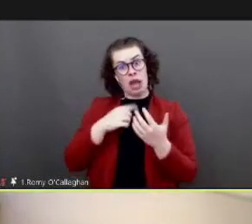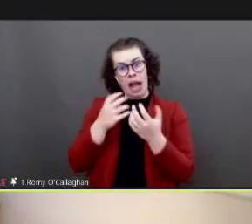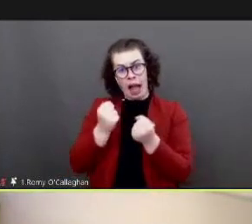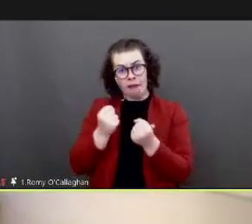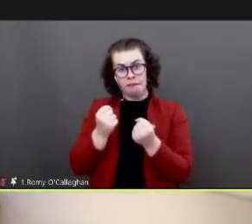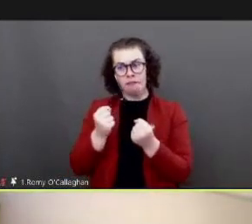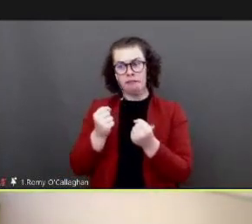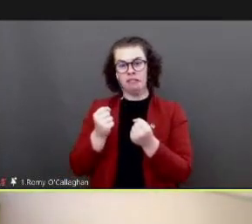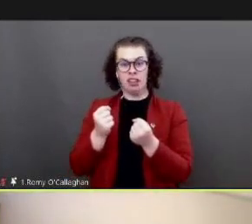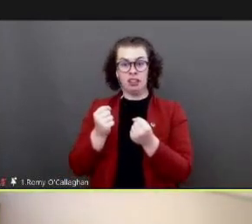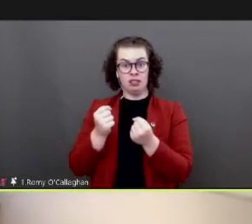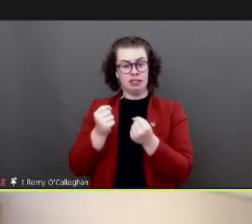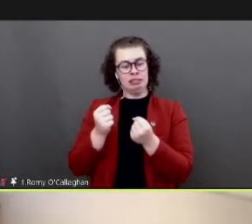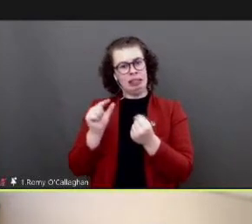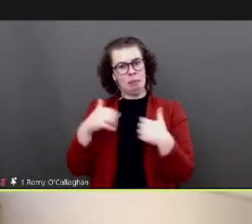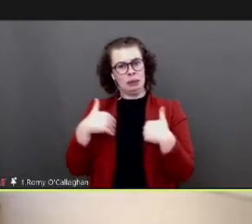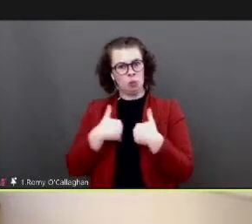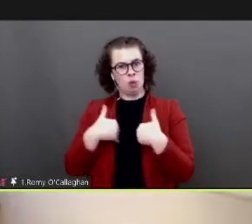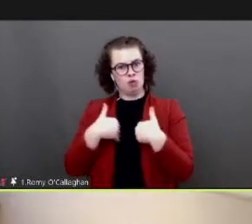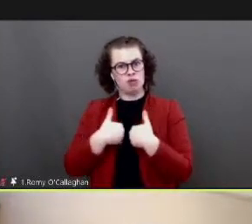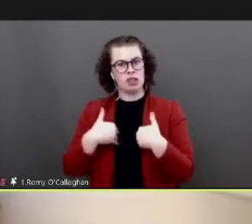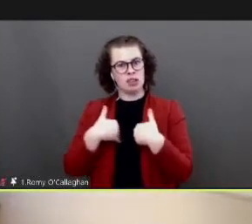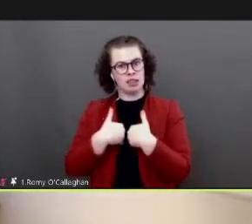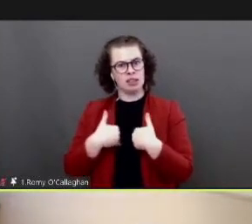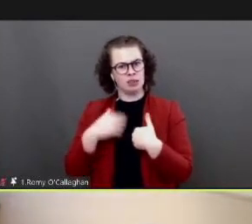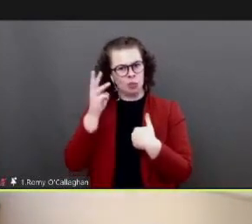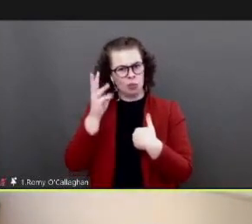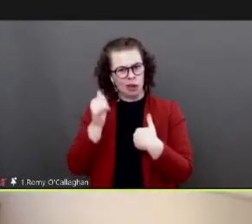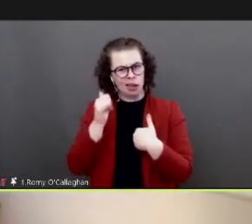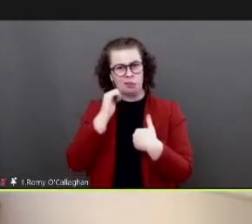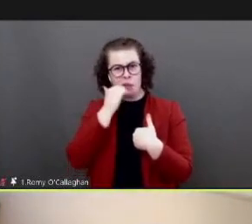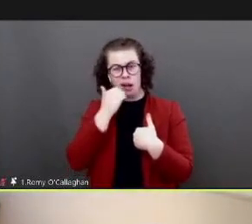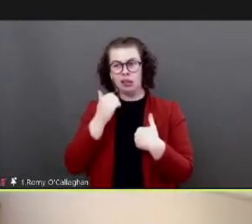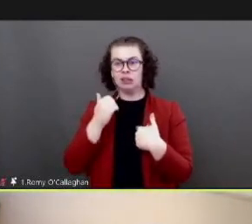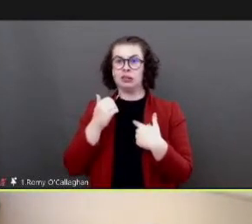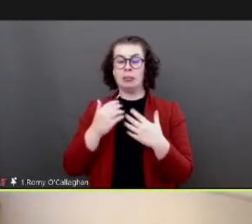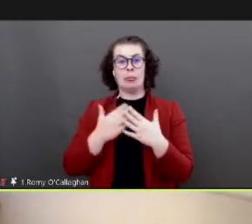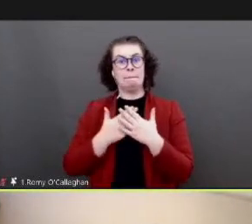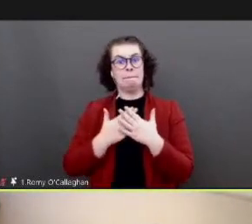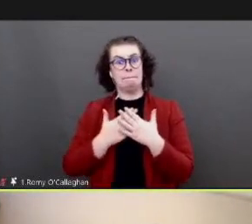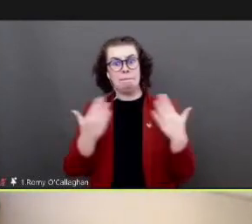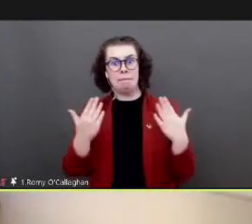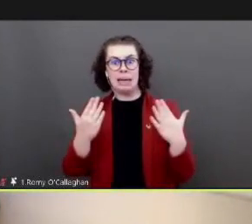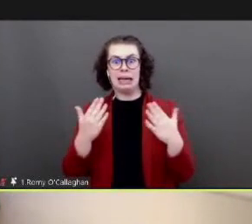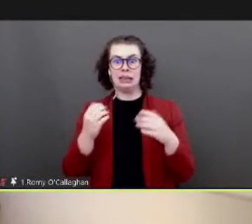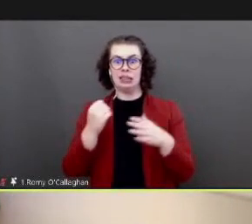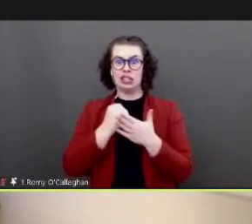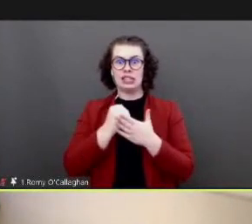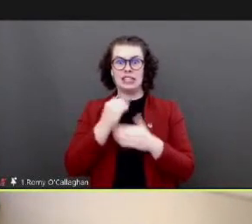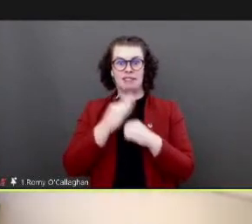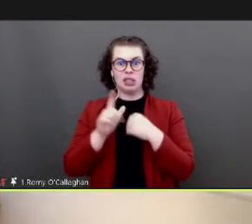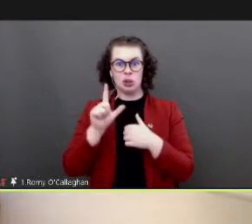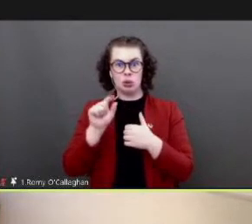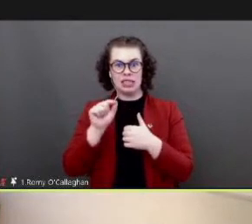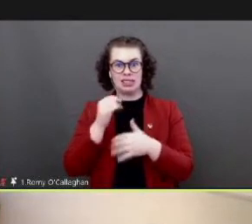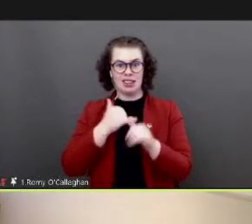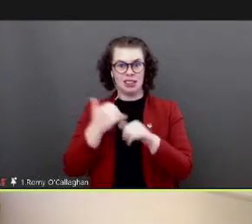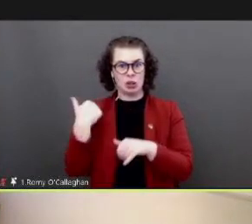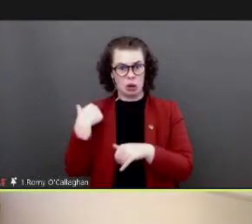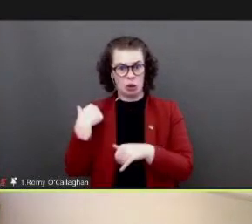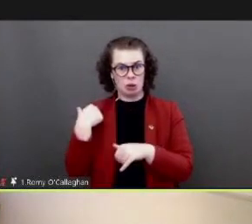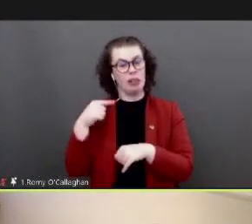more concerning, which is that the most robust study was about 20 years ago, and that would suggest that nearly one in three